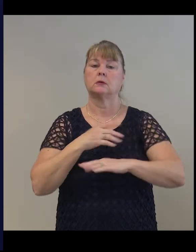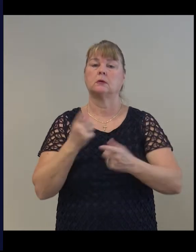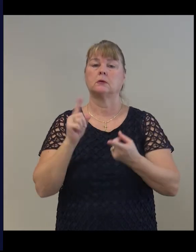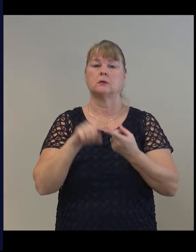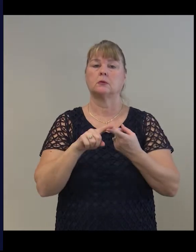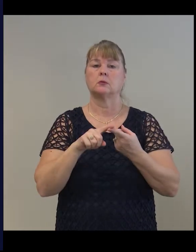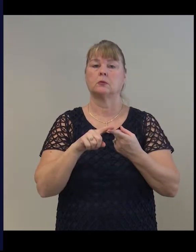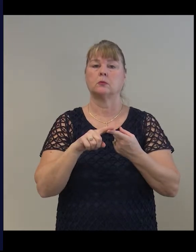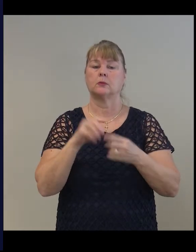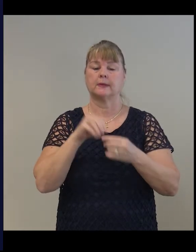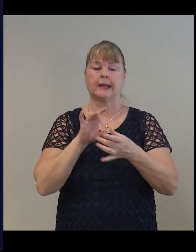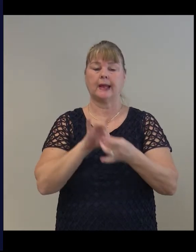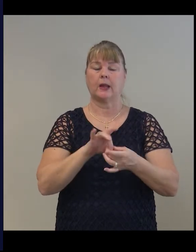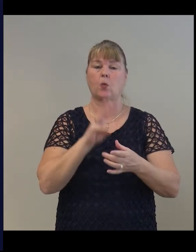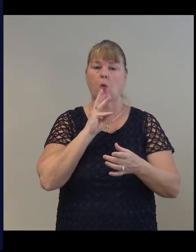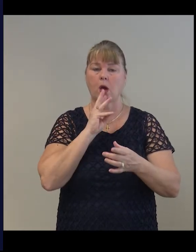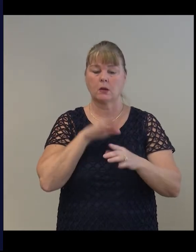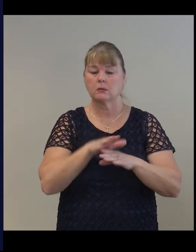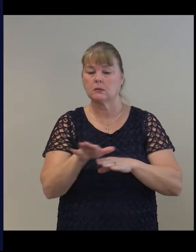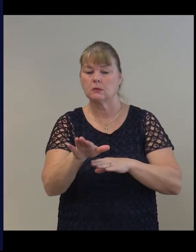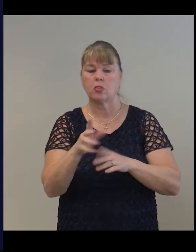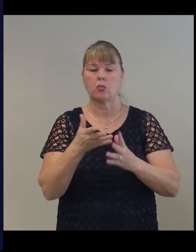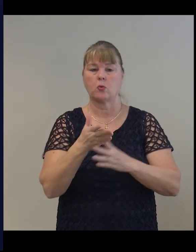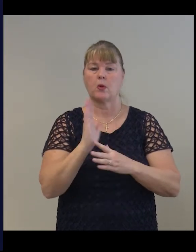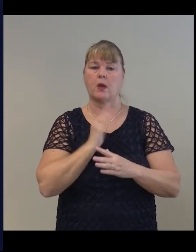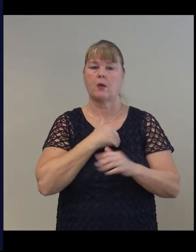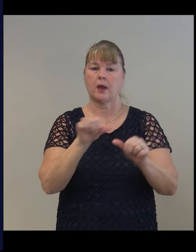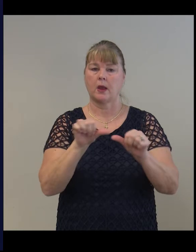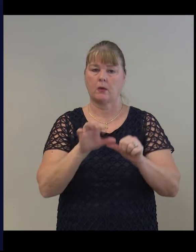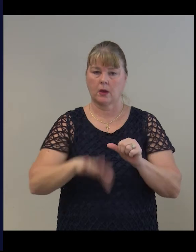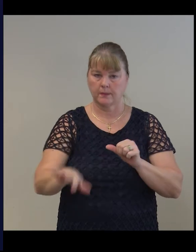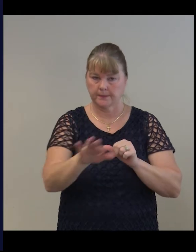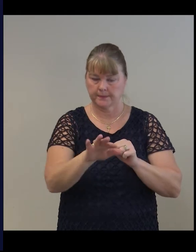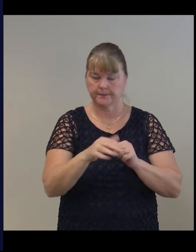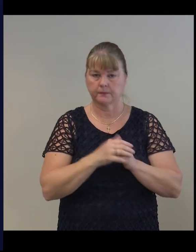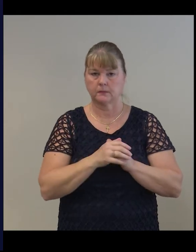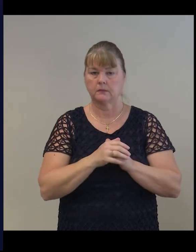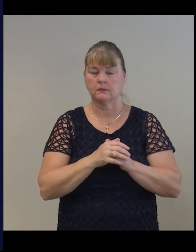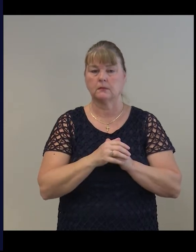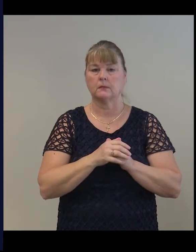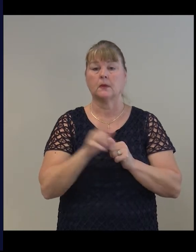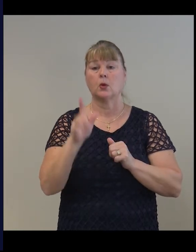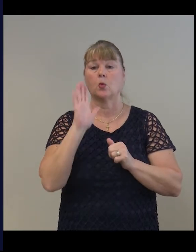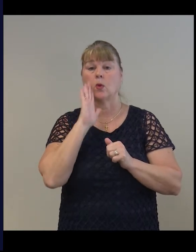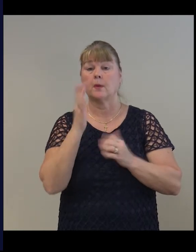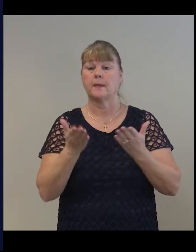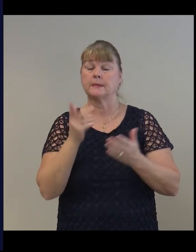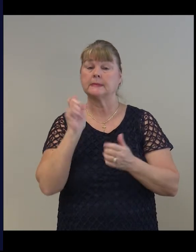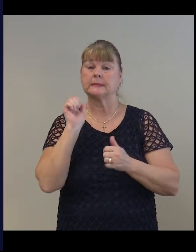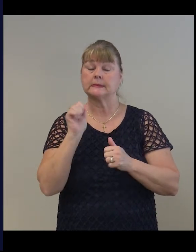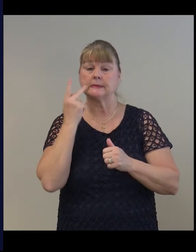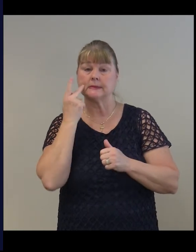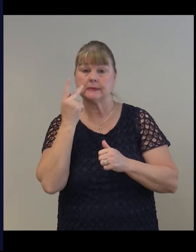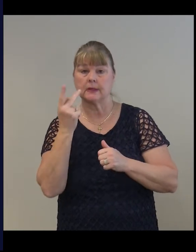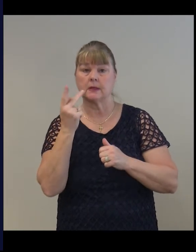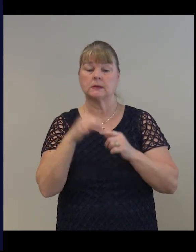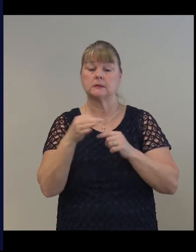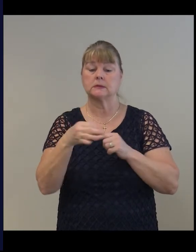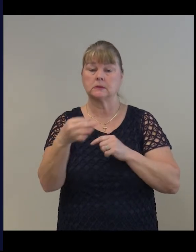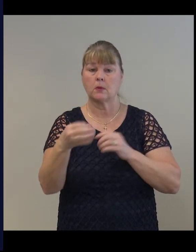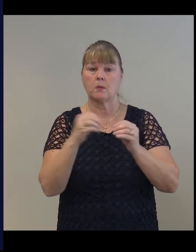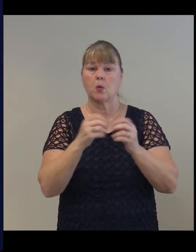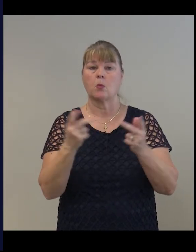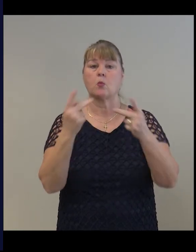county. So you're likely to see some of that extended Category 3, Category 4 storm surge in